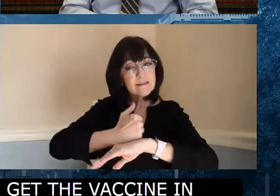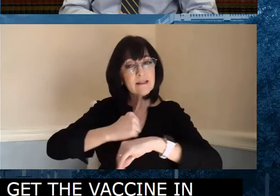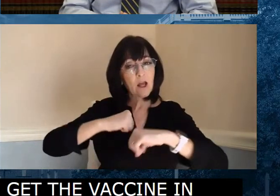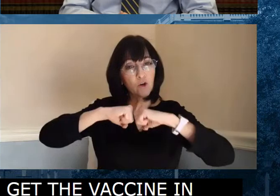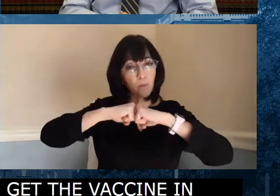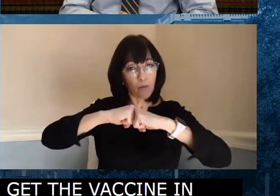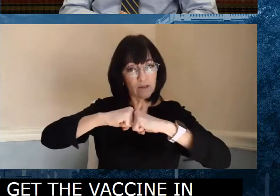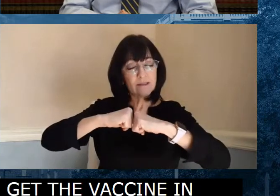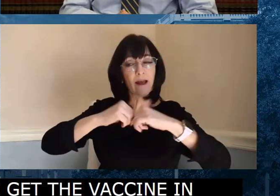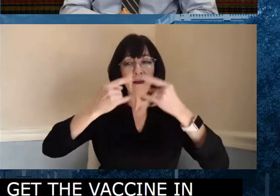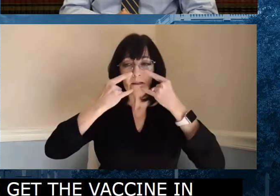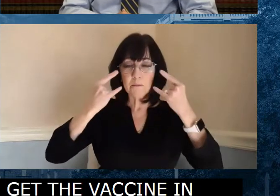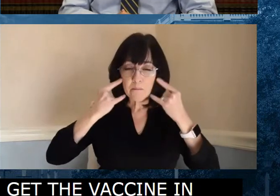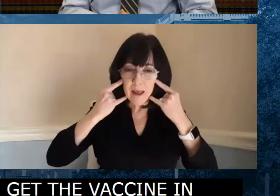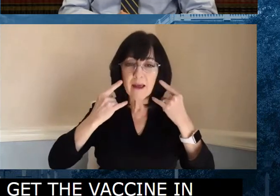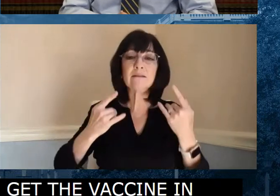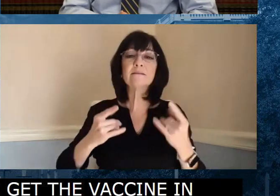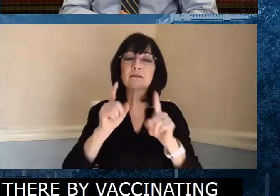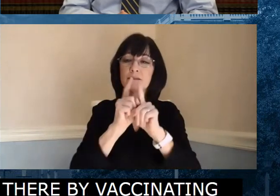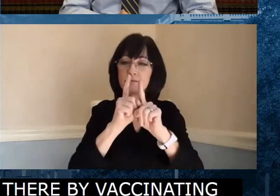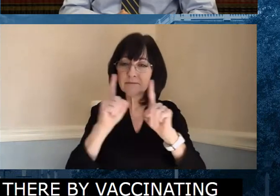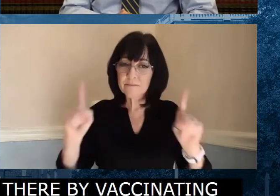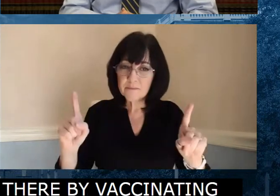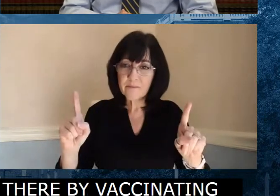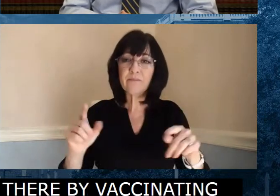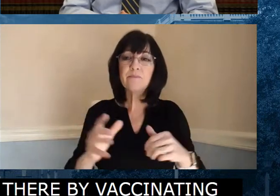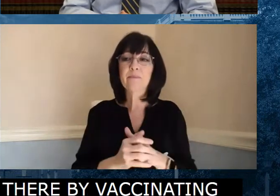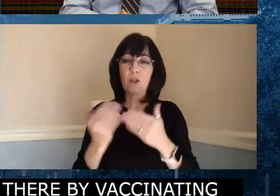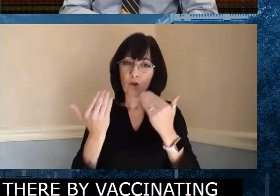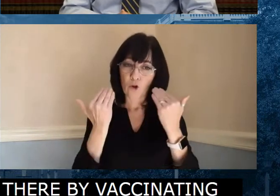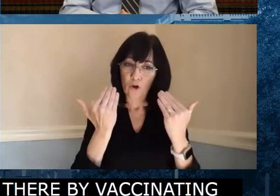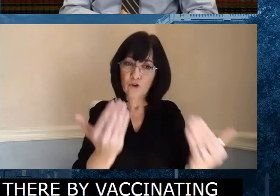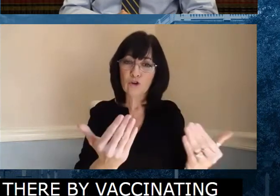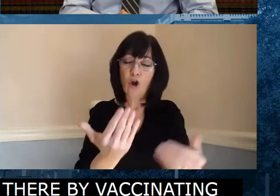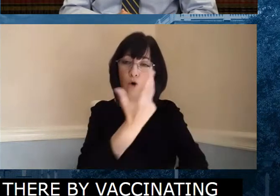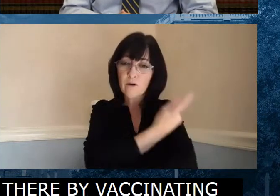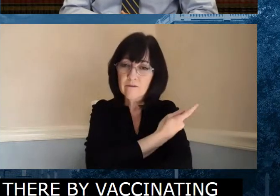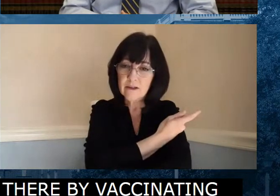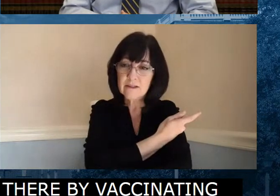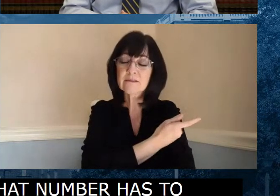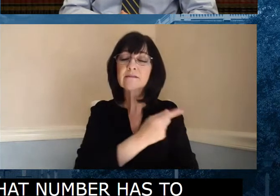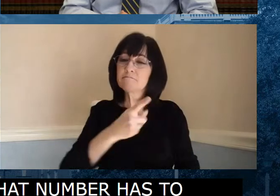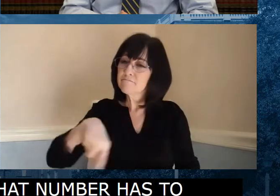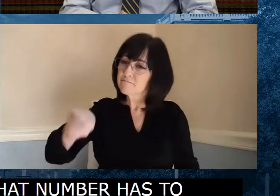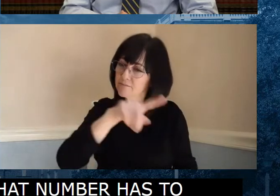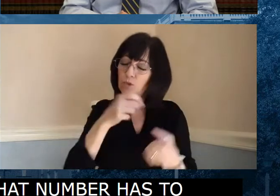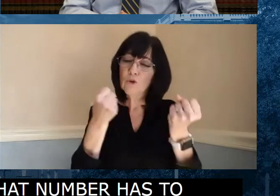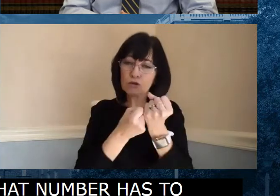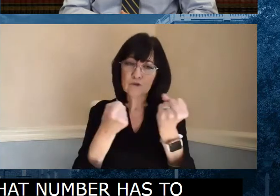the science. We're getting there because so many of you have leaned in to help us get there. And so